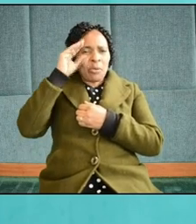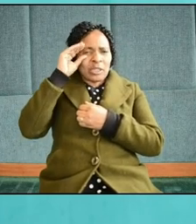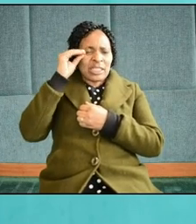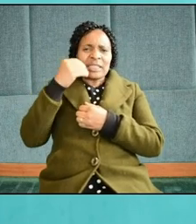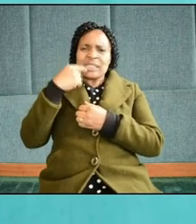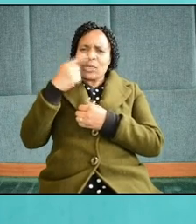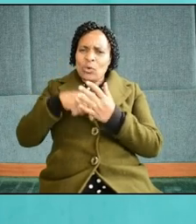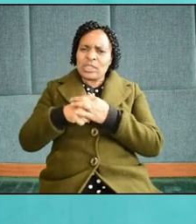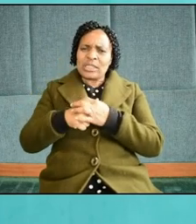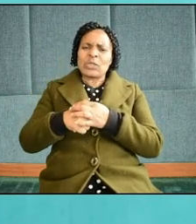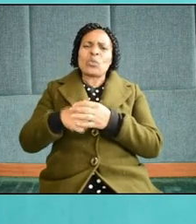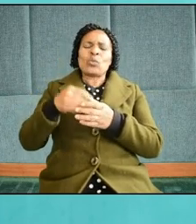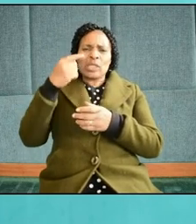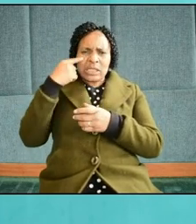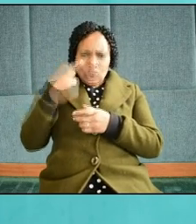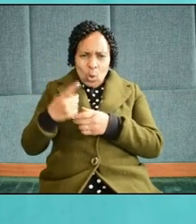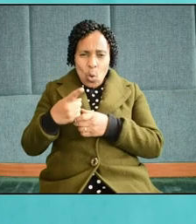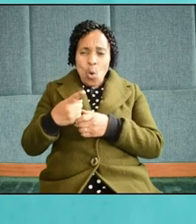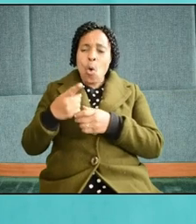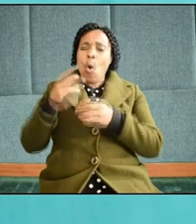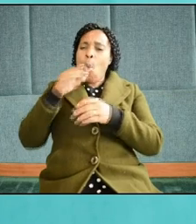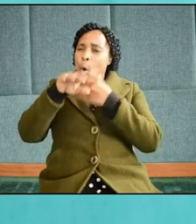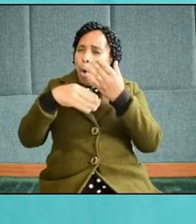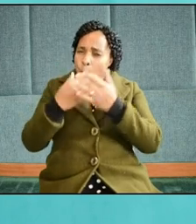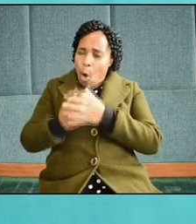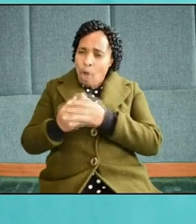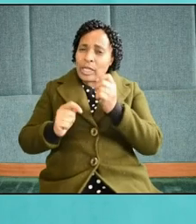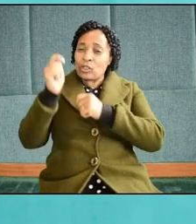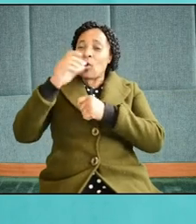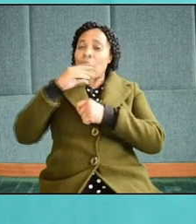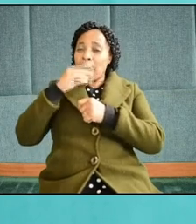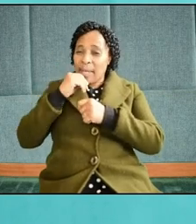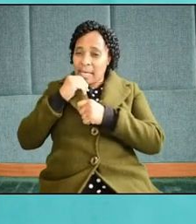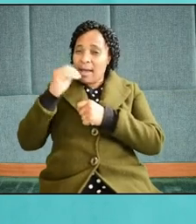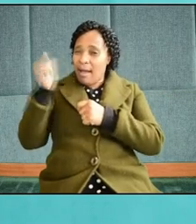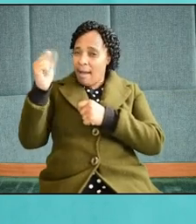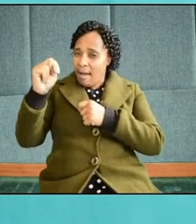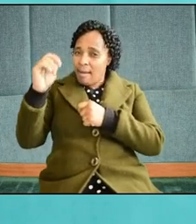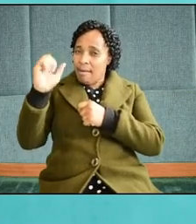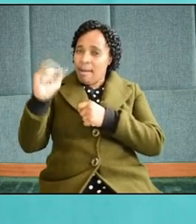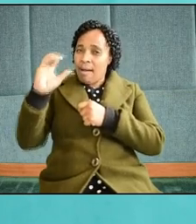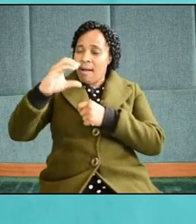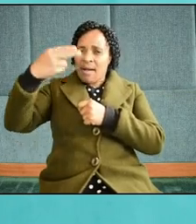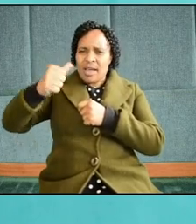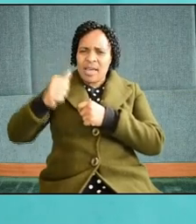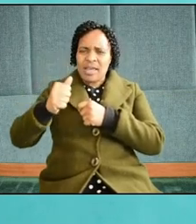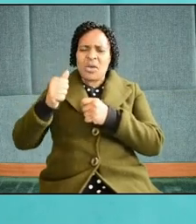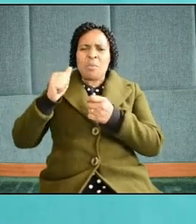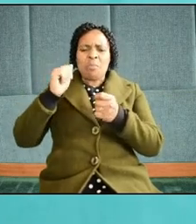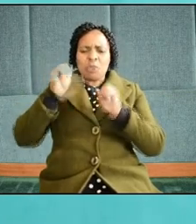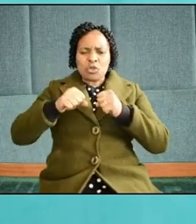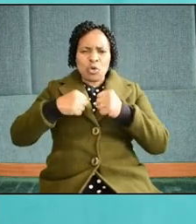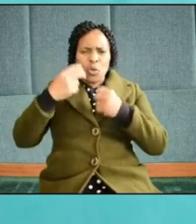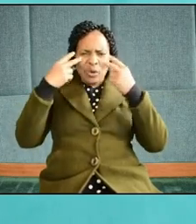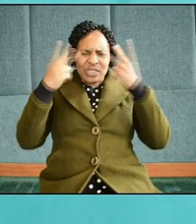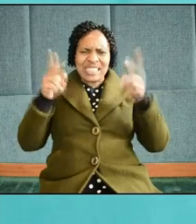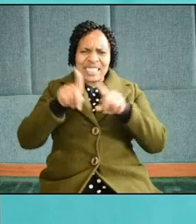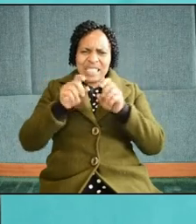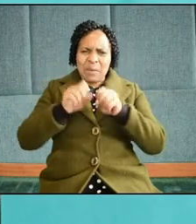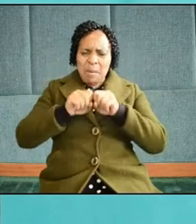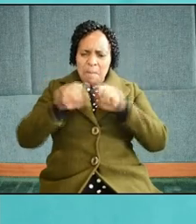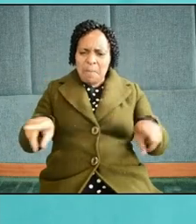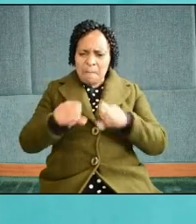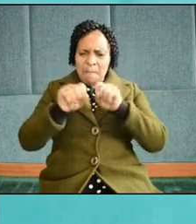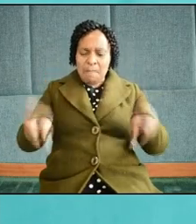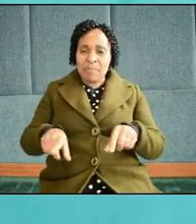Nephilim there. The descendants of Anak come from the Nephilim. We seemed like grasshoppers. Can you imagine? You know, when we